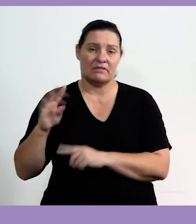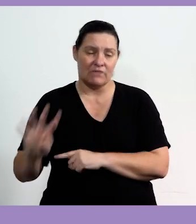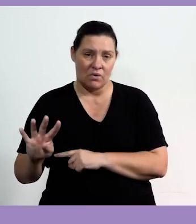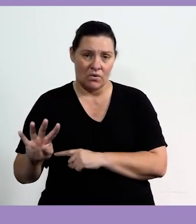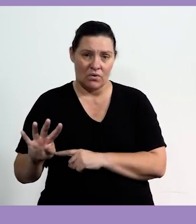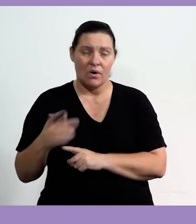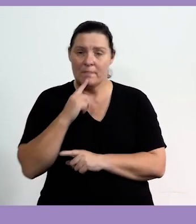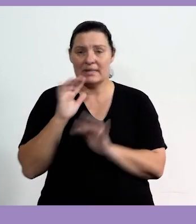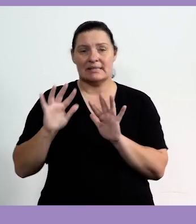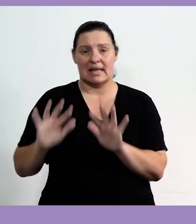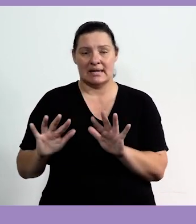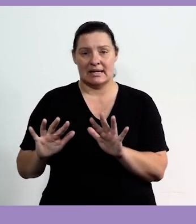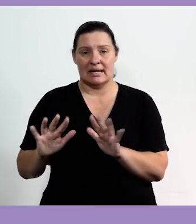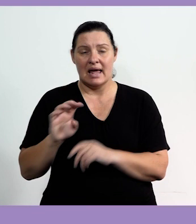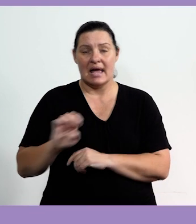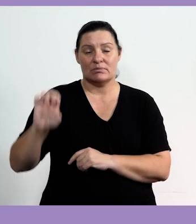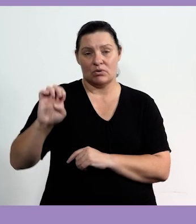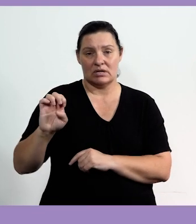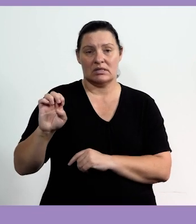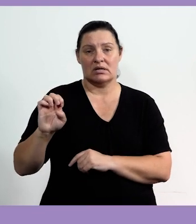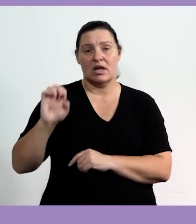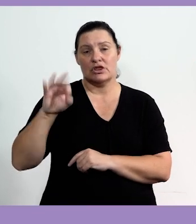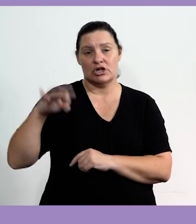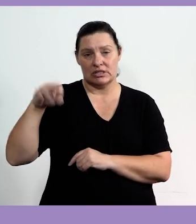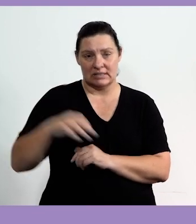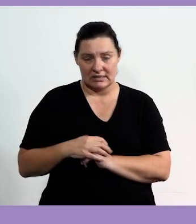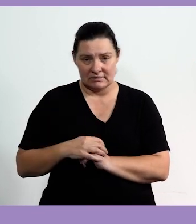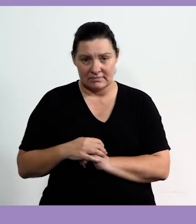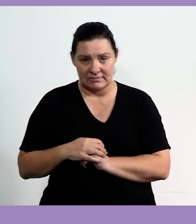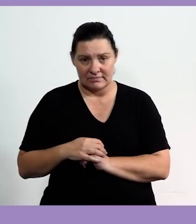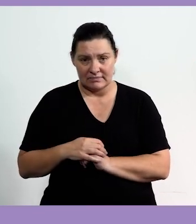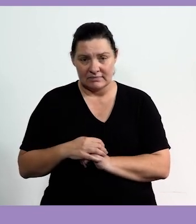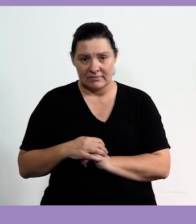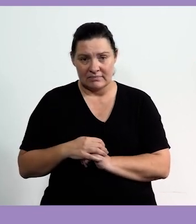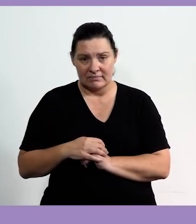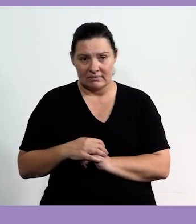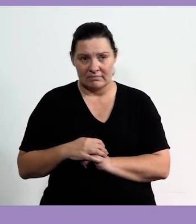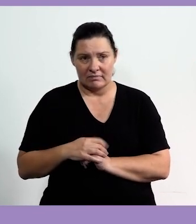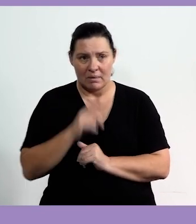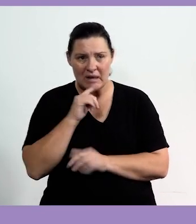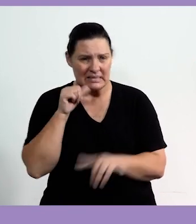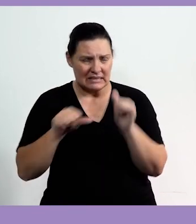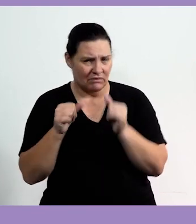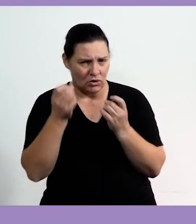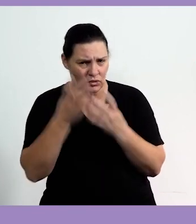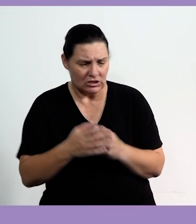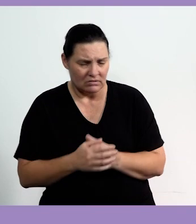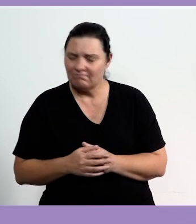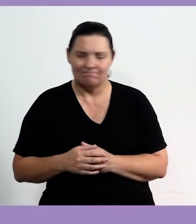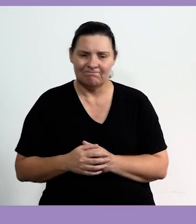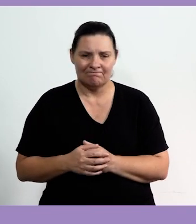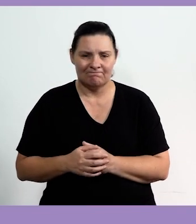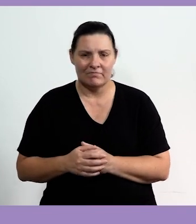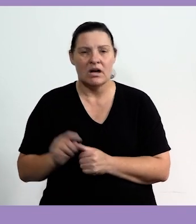say 9 plus 4, and that is 10 exponent 13. So, but is that number in